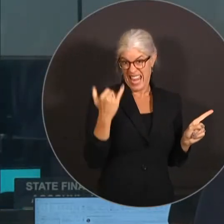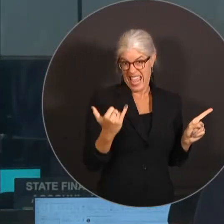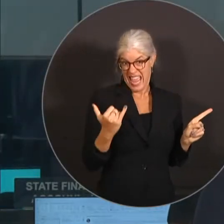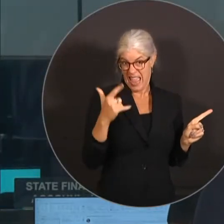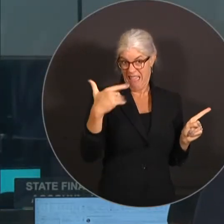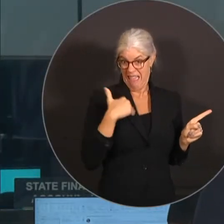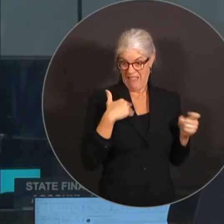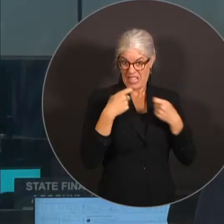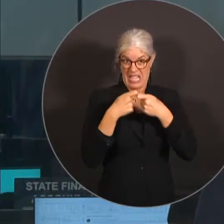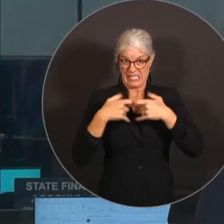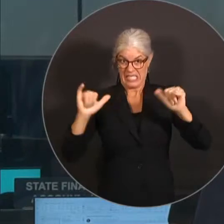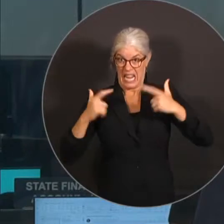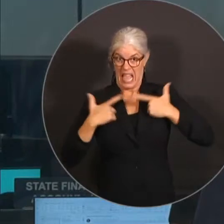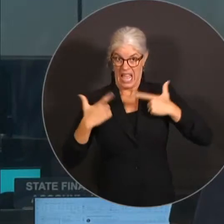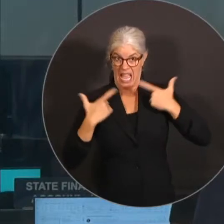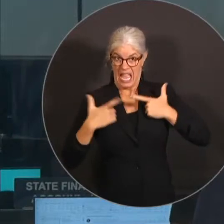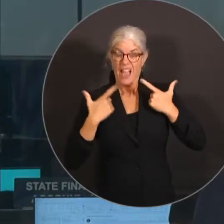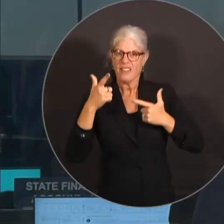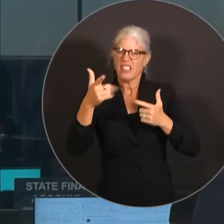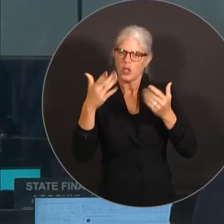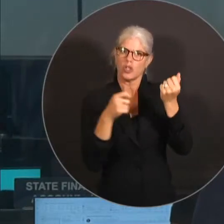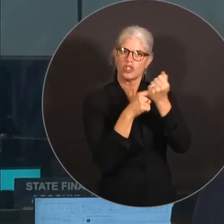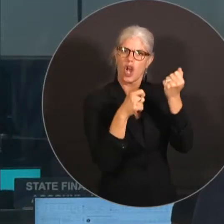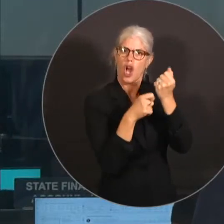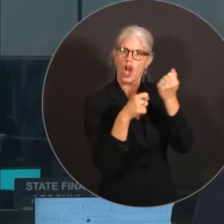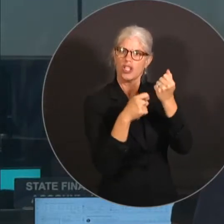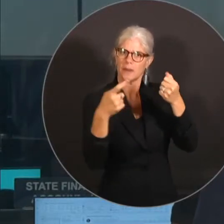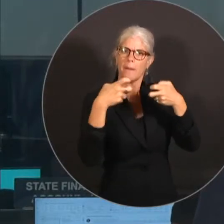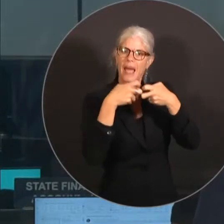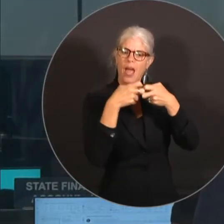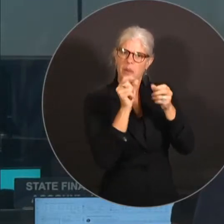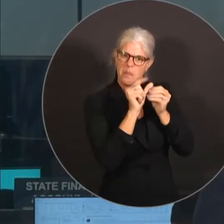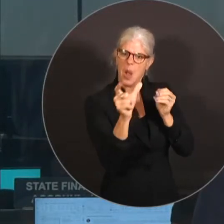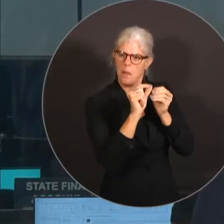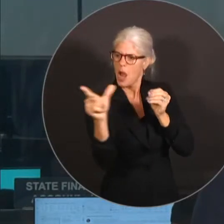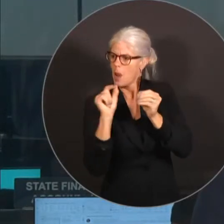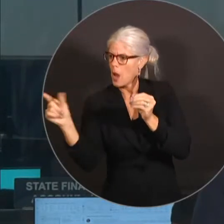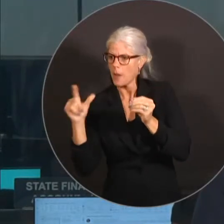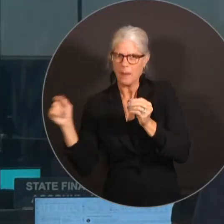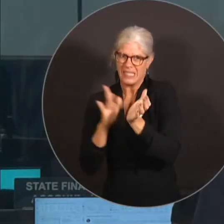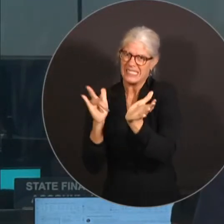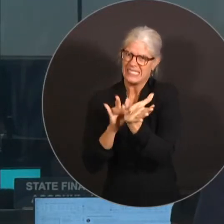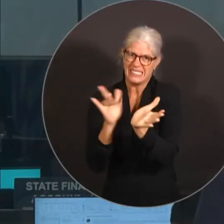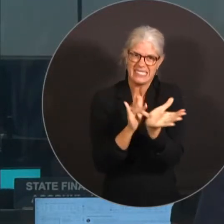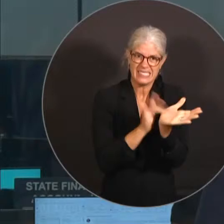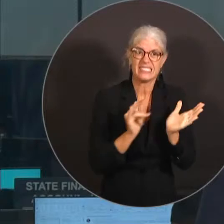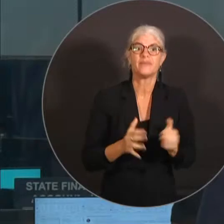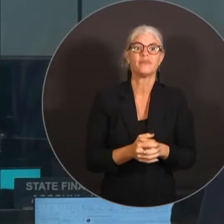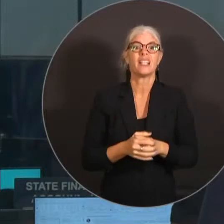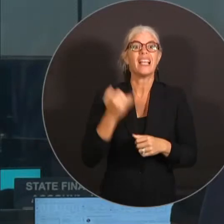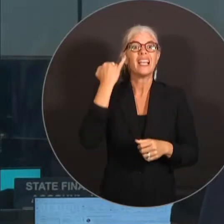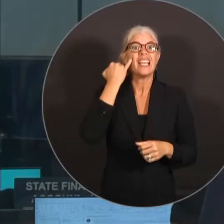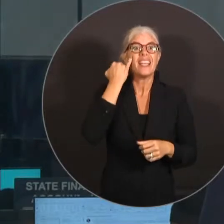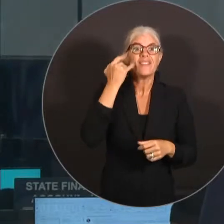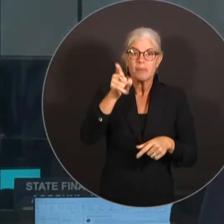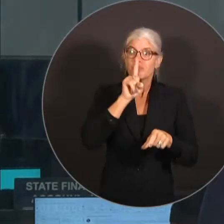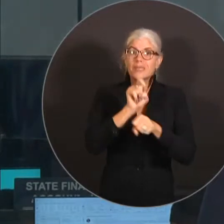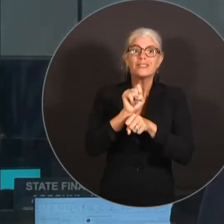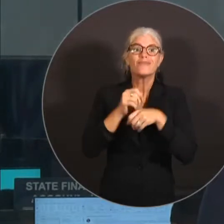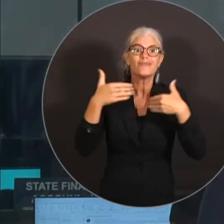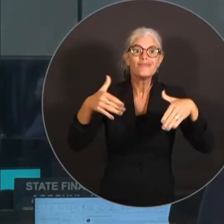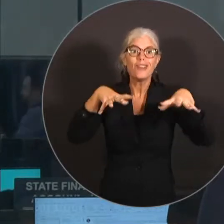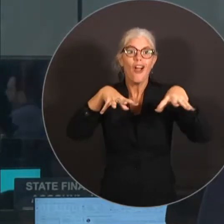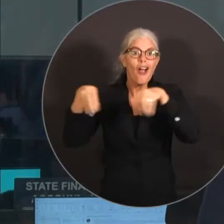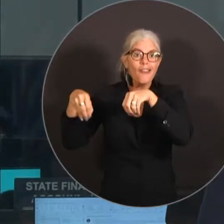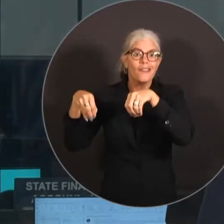electronic devices plugged in and keep the charge full. If you lose power and are going to use a generator for backup power, please